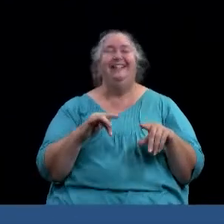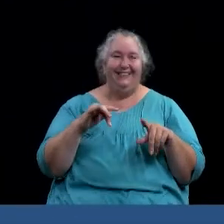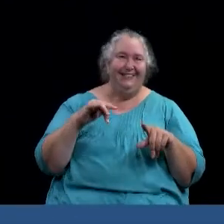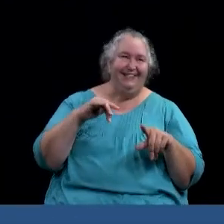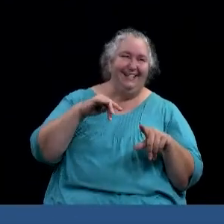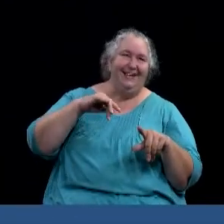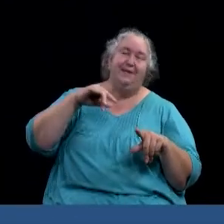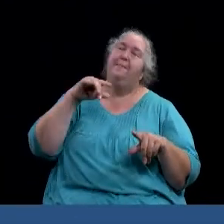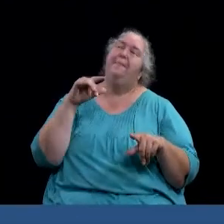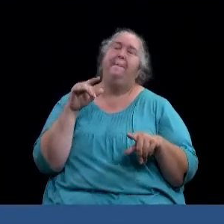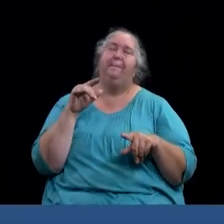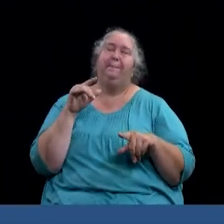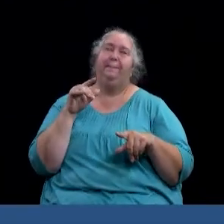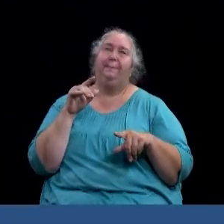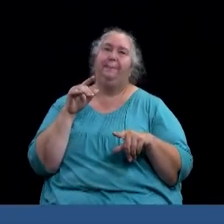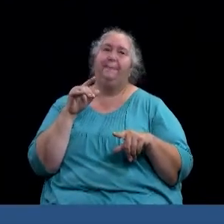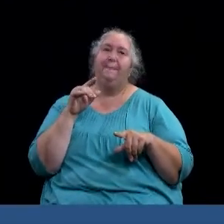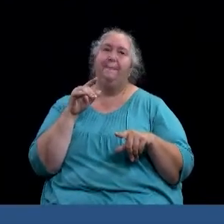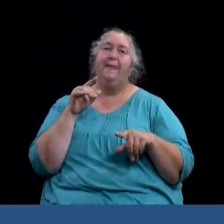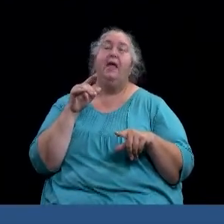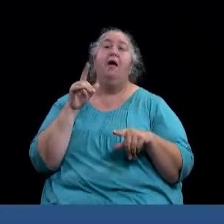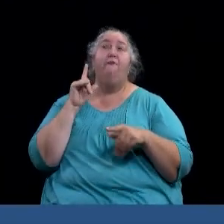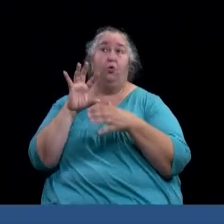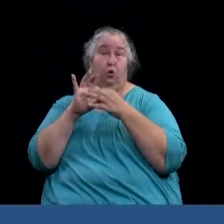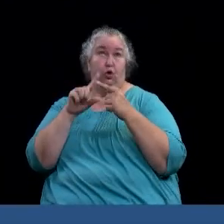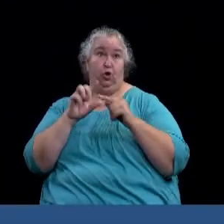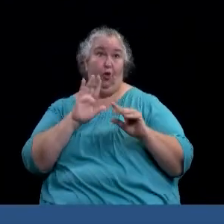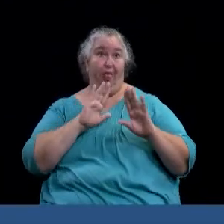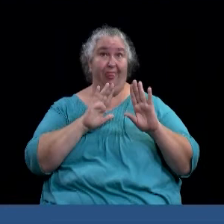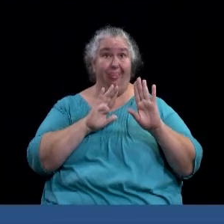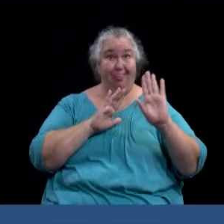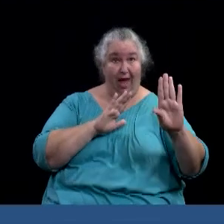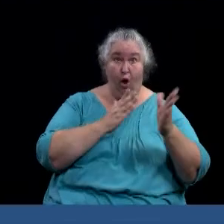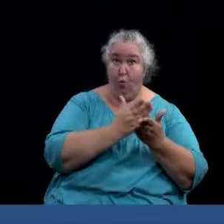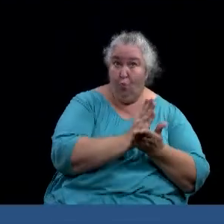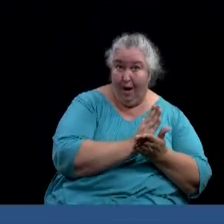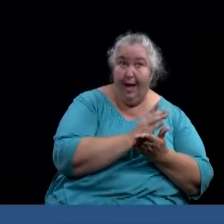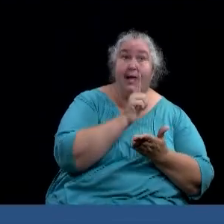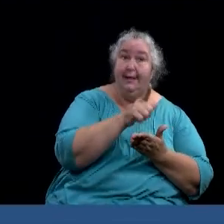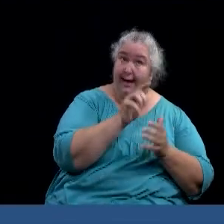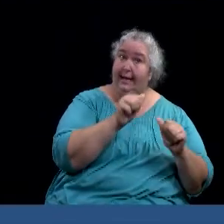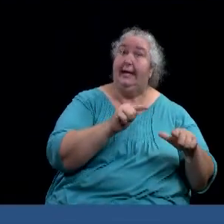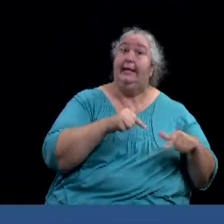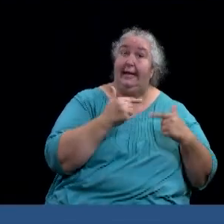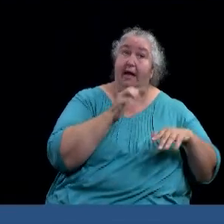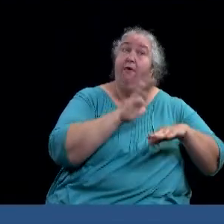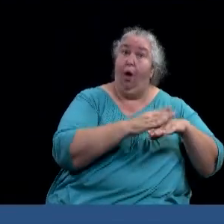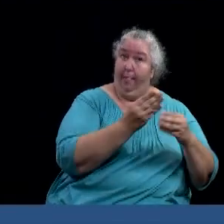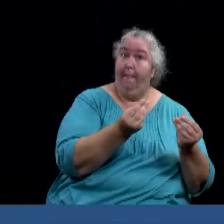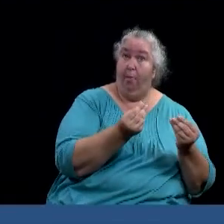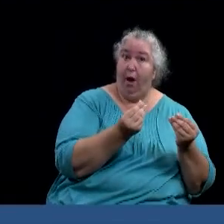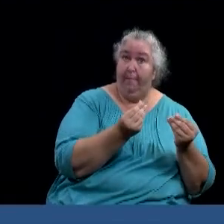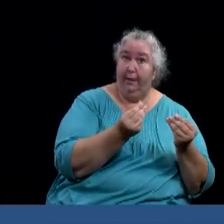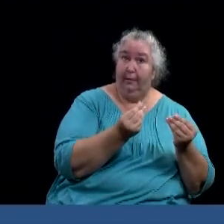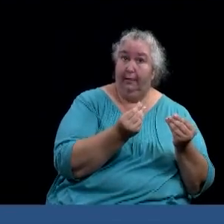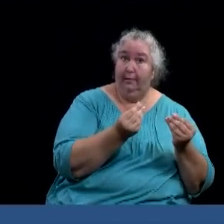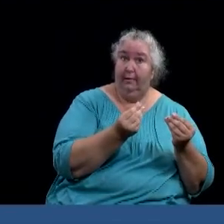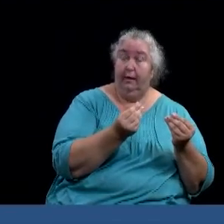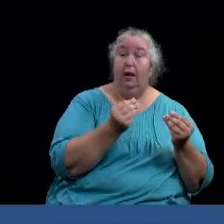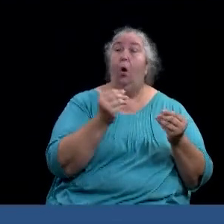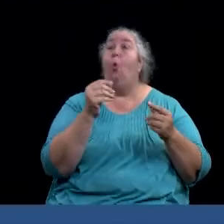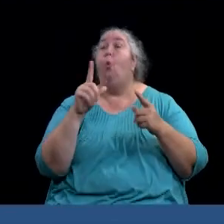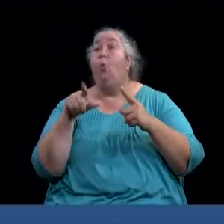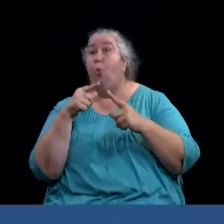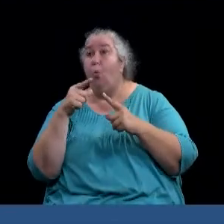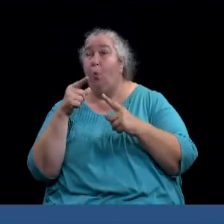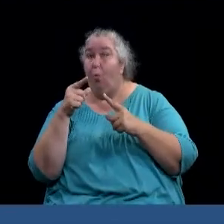to their tenant rights, they are allowed to live on the property once the renovations are completed, and we